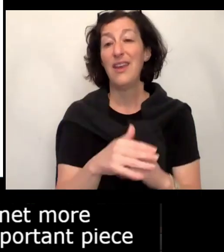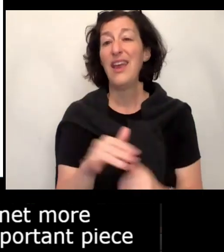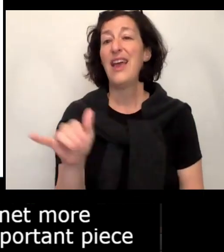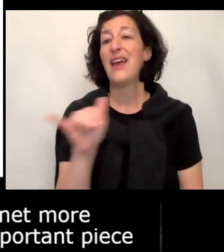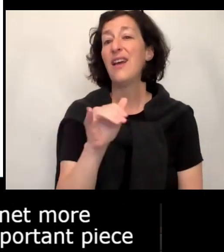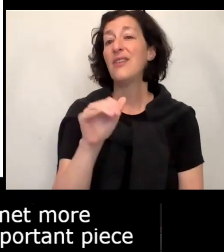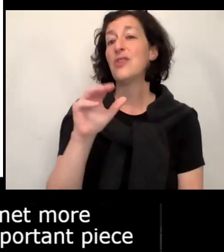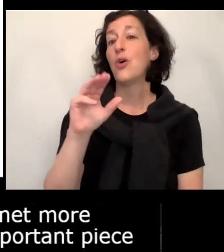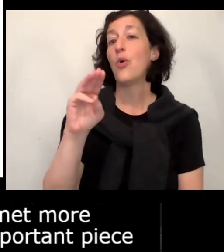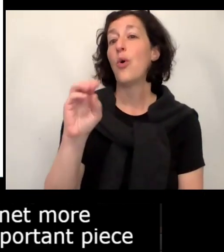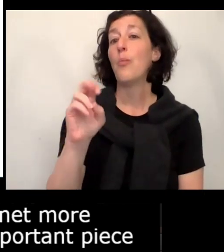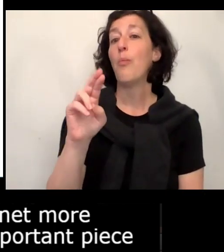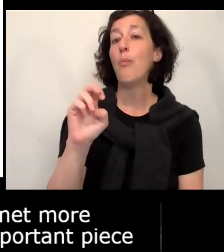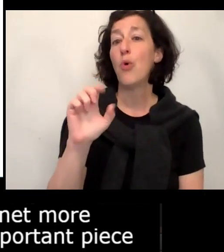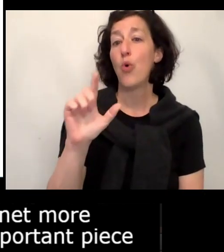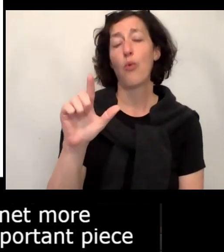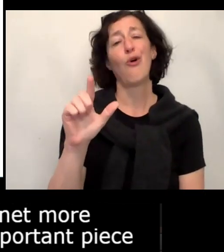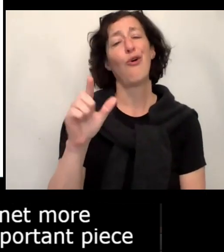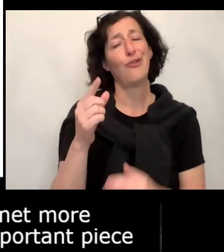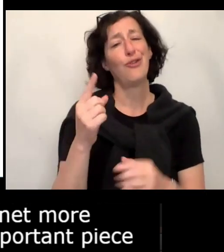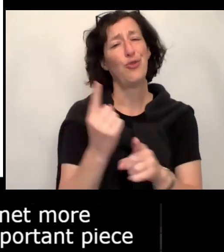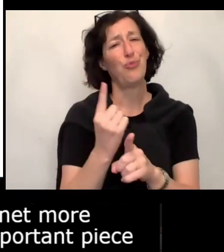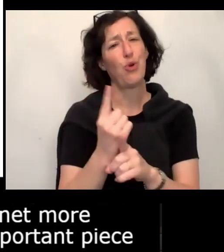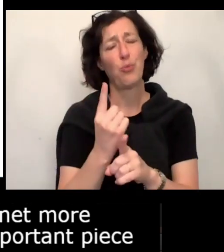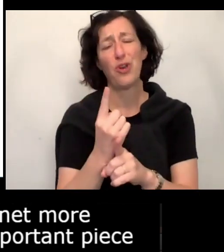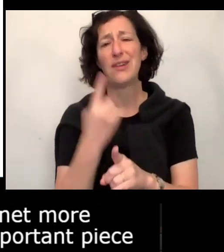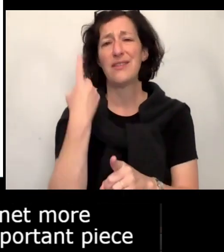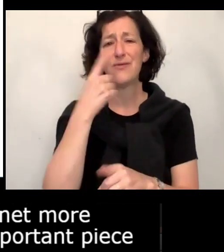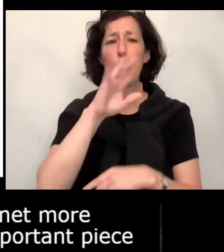appropriateness, as well as